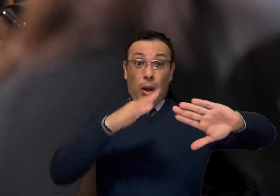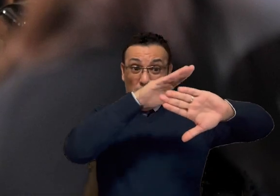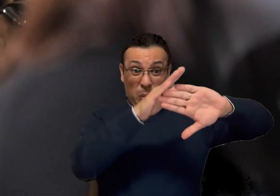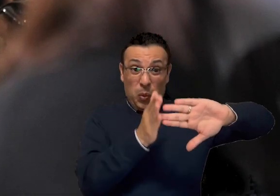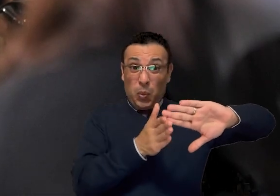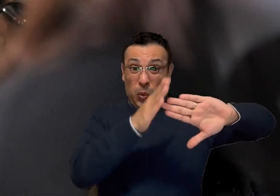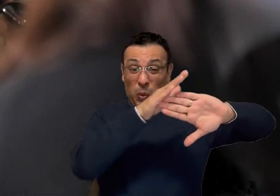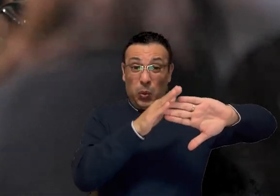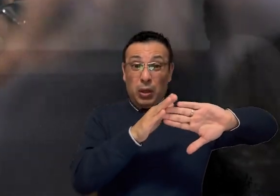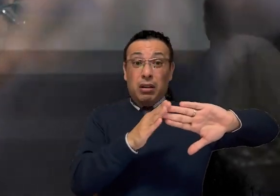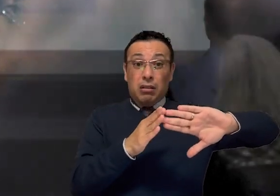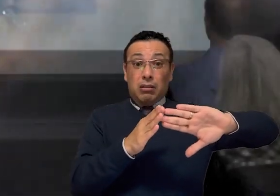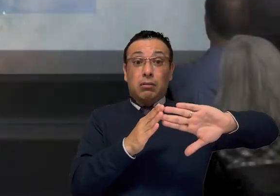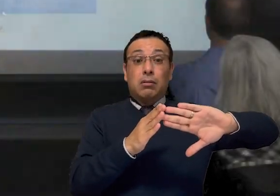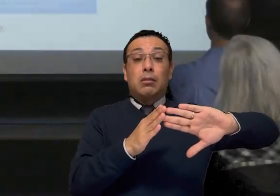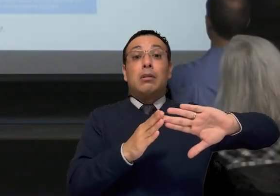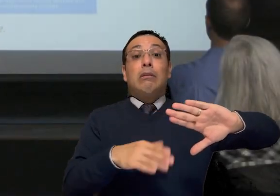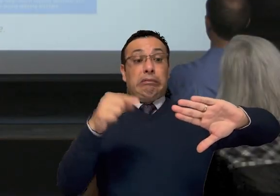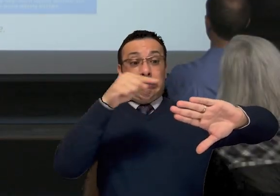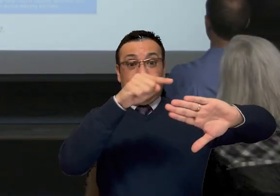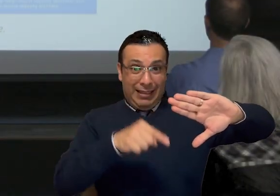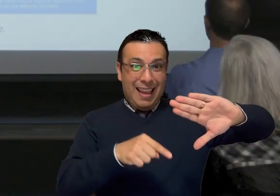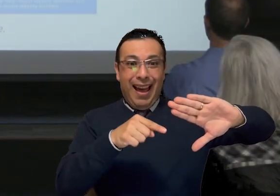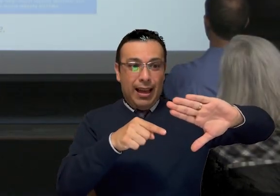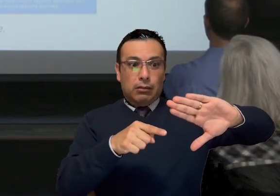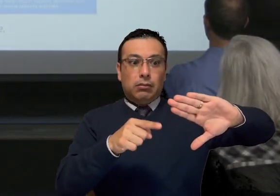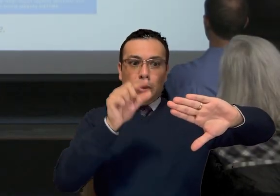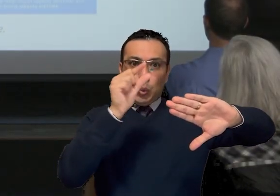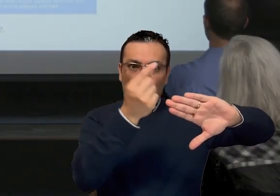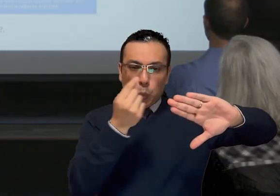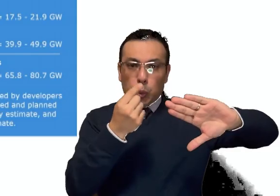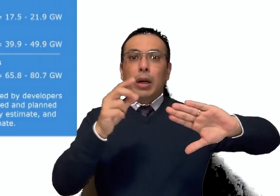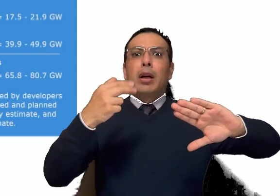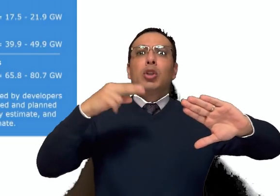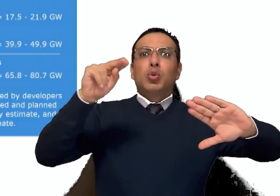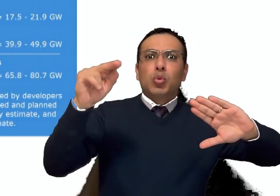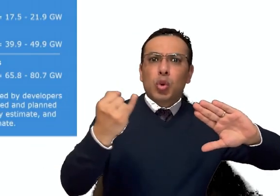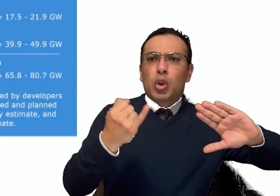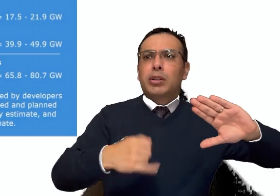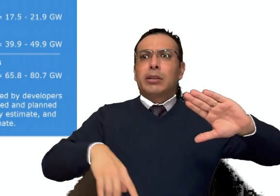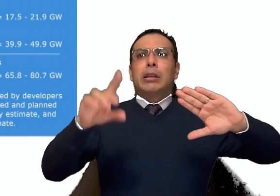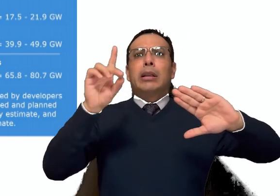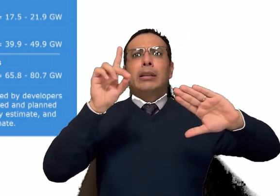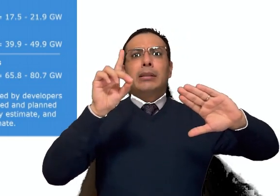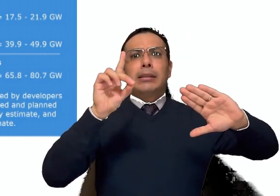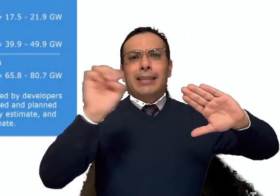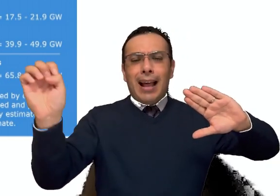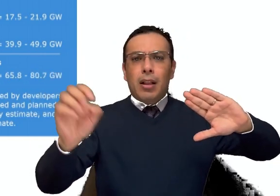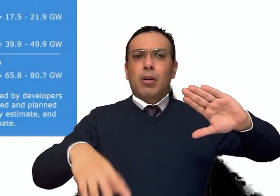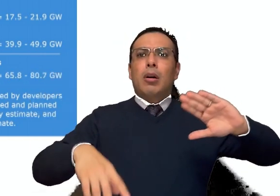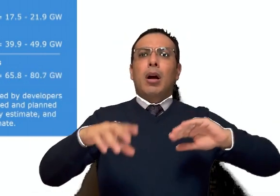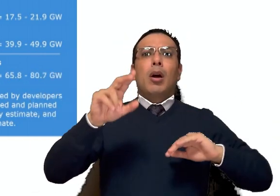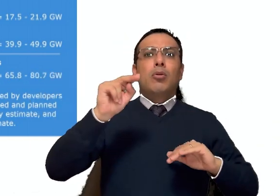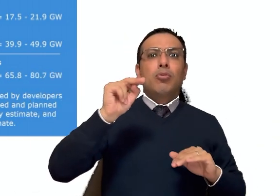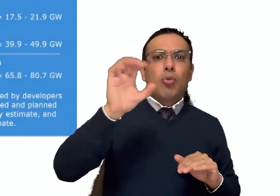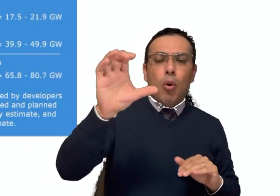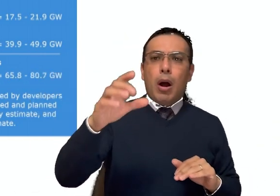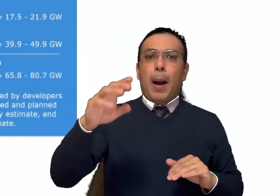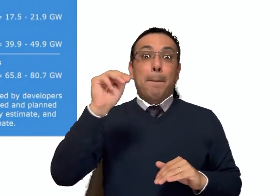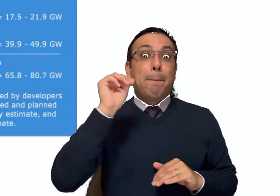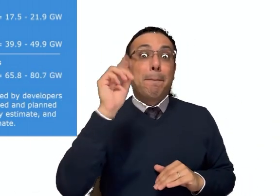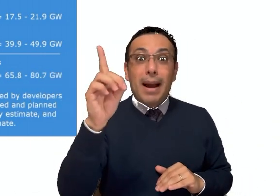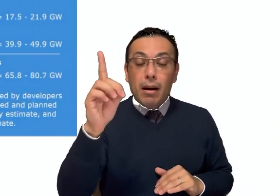thing. It's not just New York, Long Island, and New York City. We have New Jersey, we have Delaware, we have Maryland, we have North Carolina, we